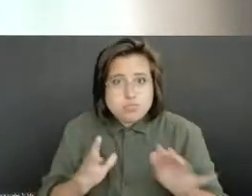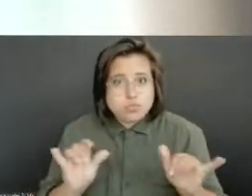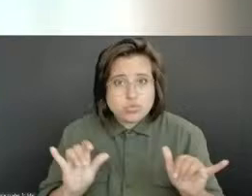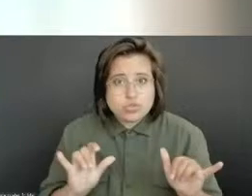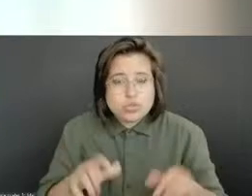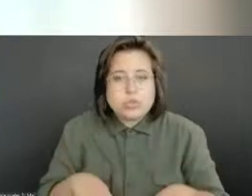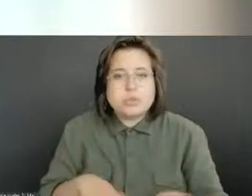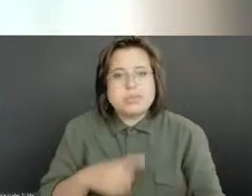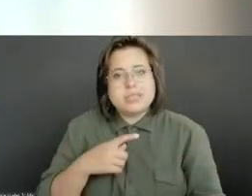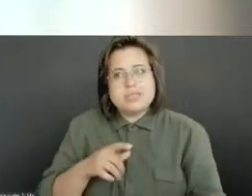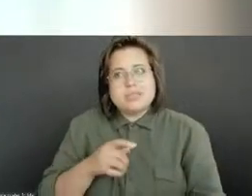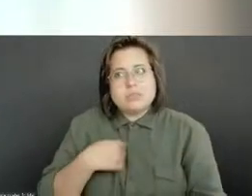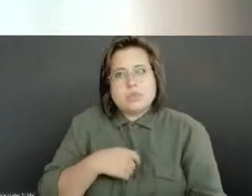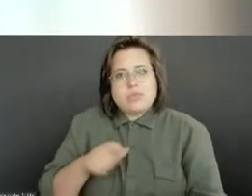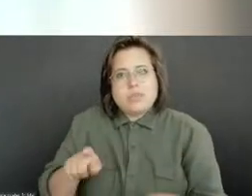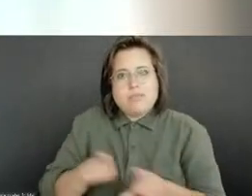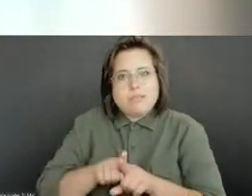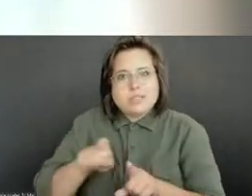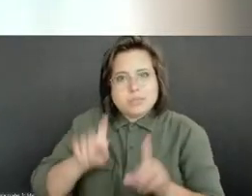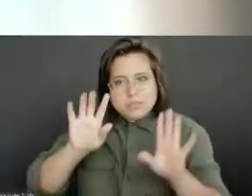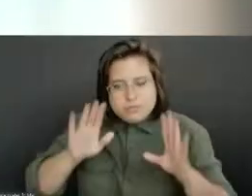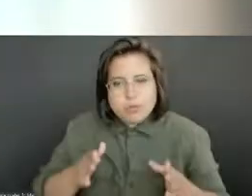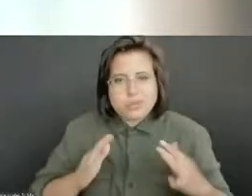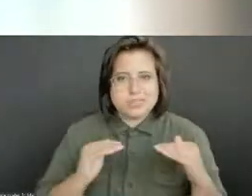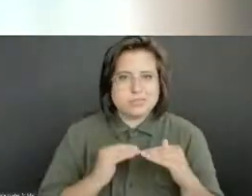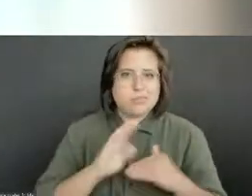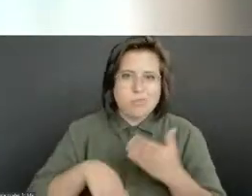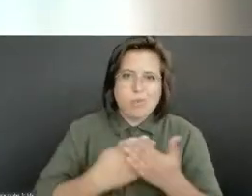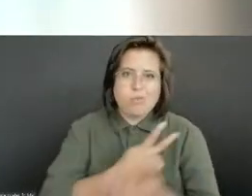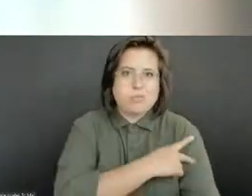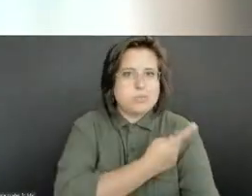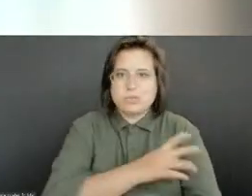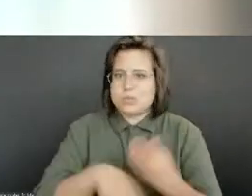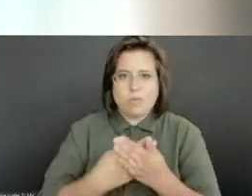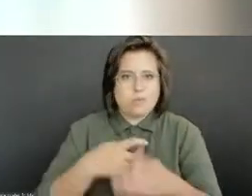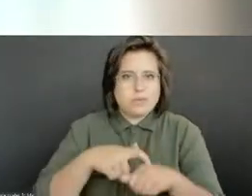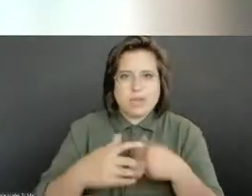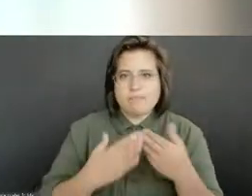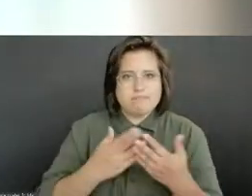the care of our patients at all times. Thank you.